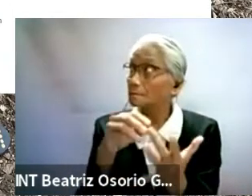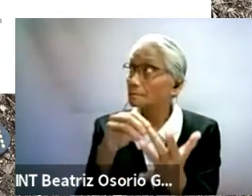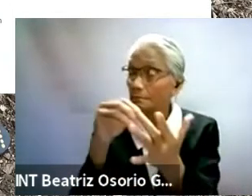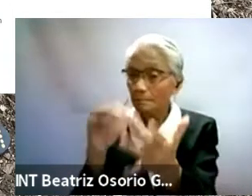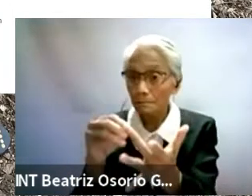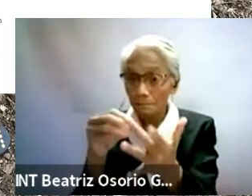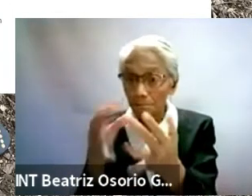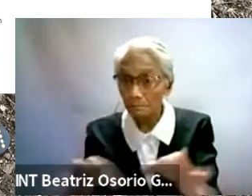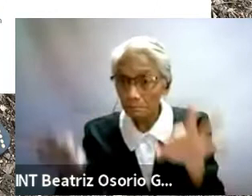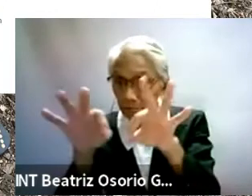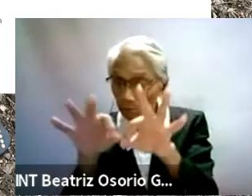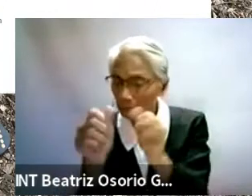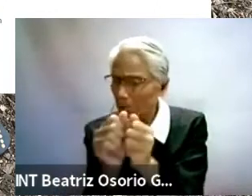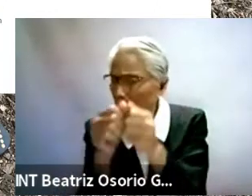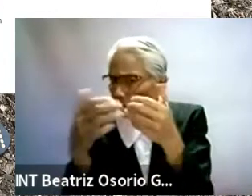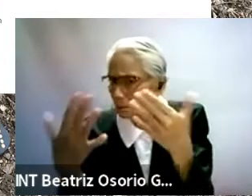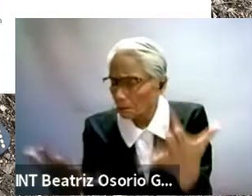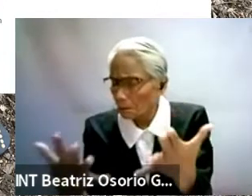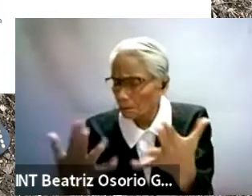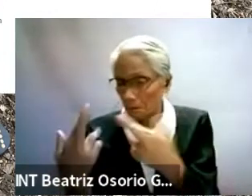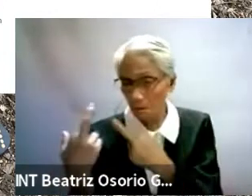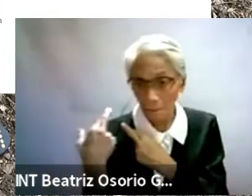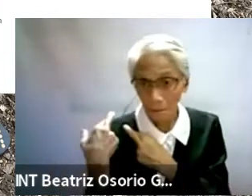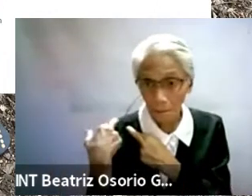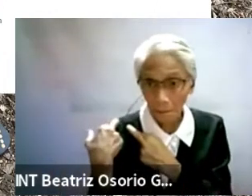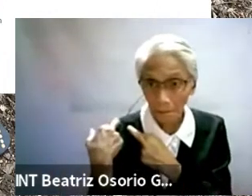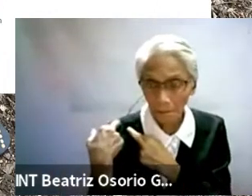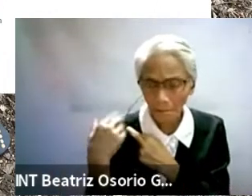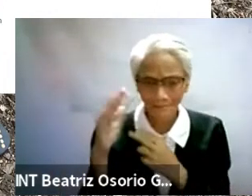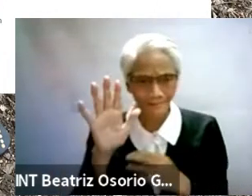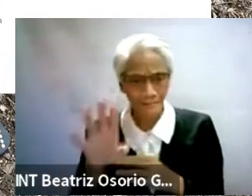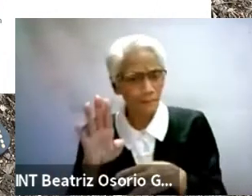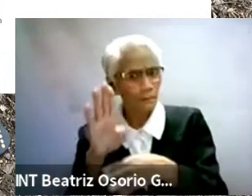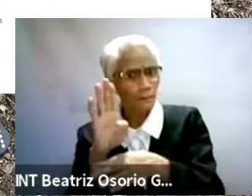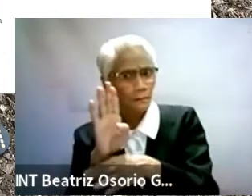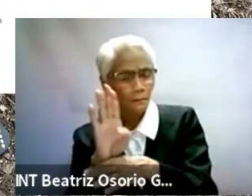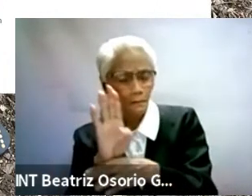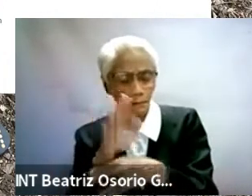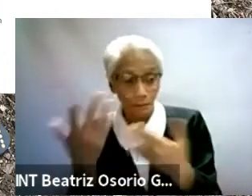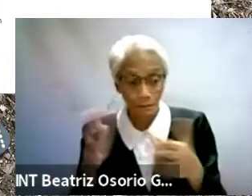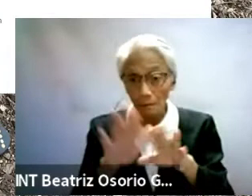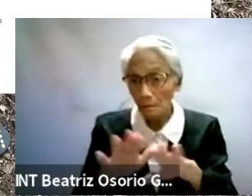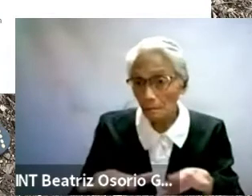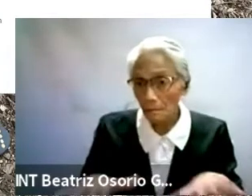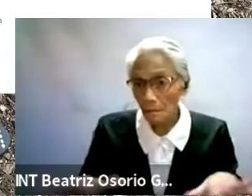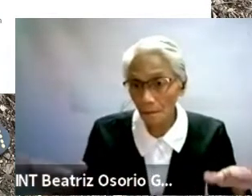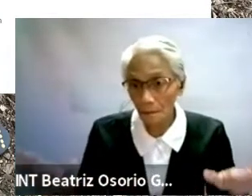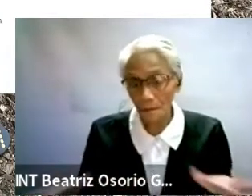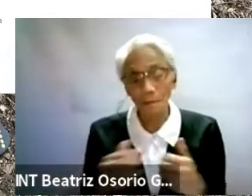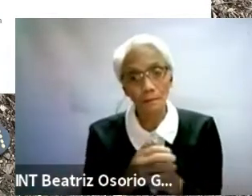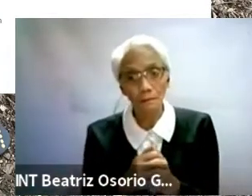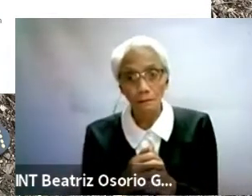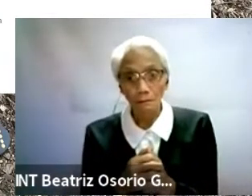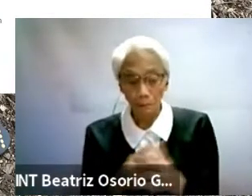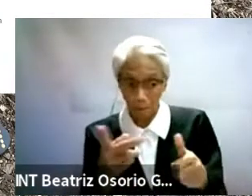thinking about the responsibilities of business and how business must put children's best interests as a priority,